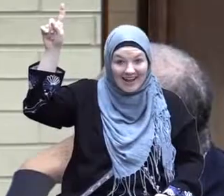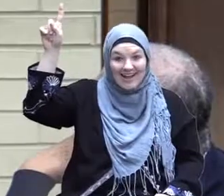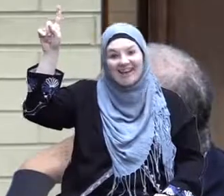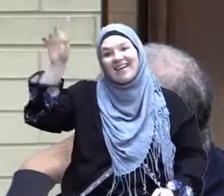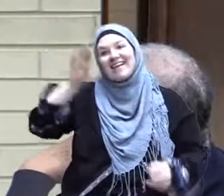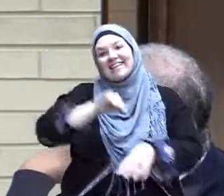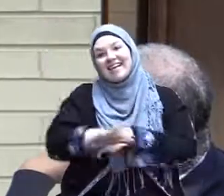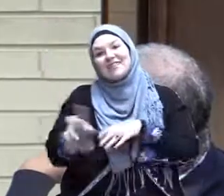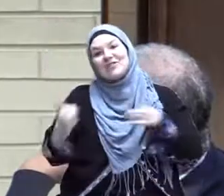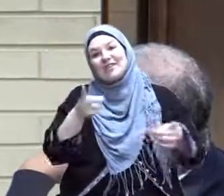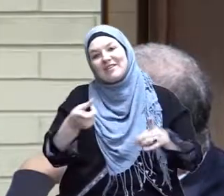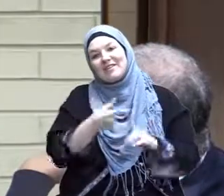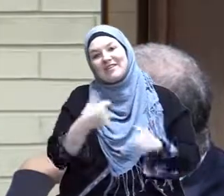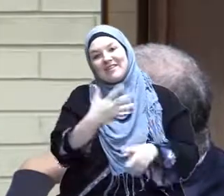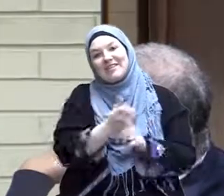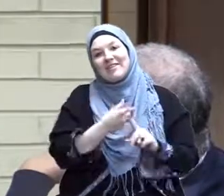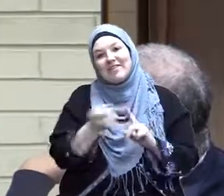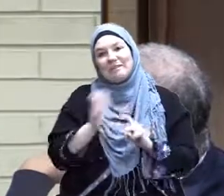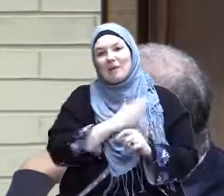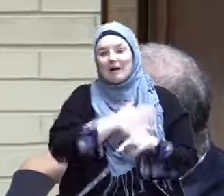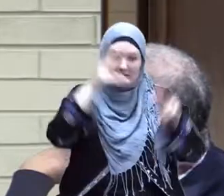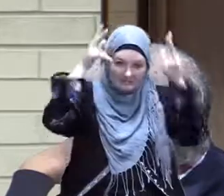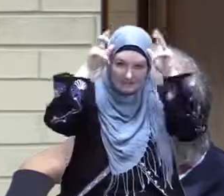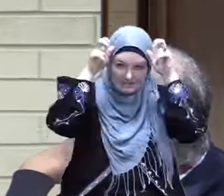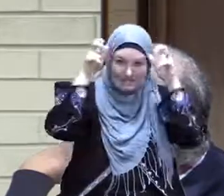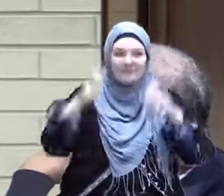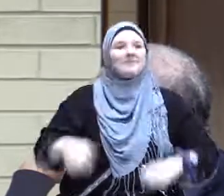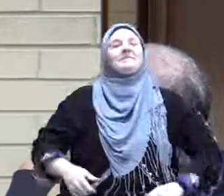and direction we receive from Satan.